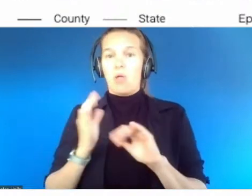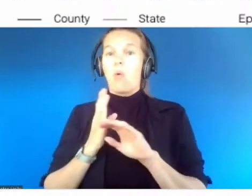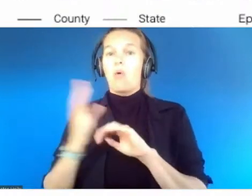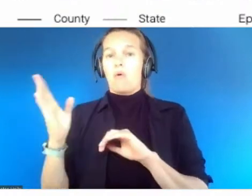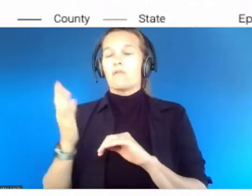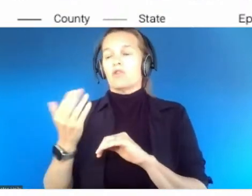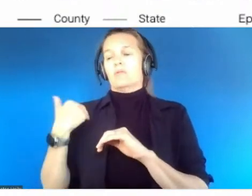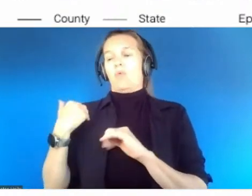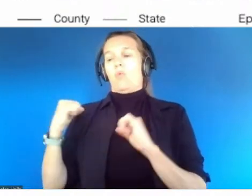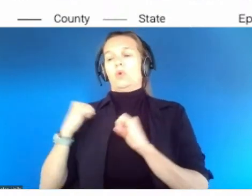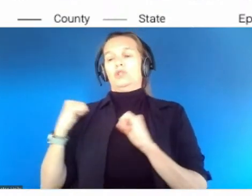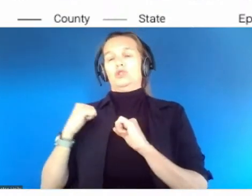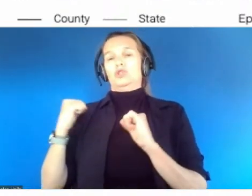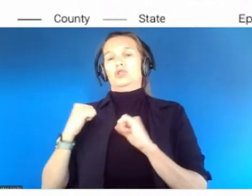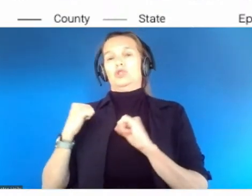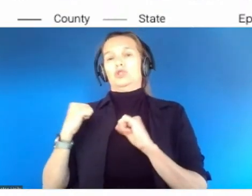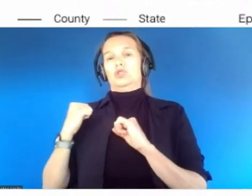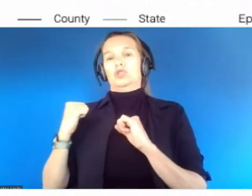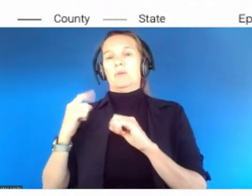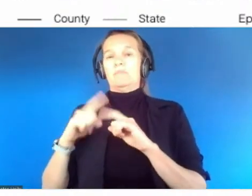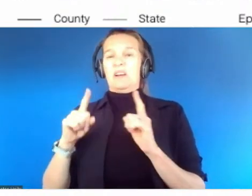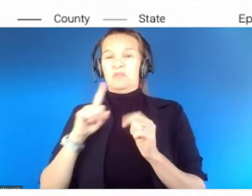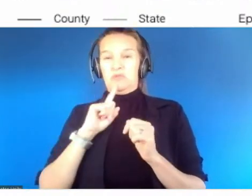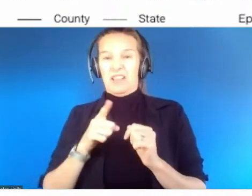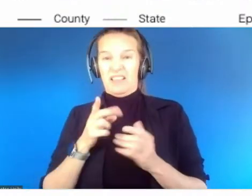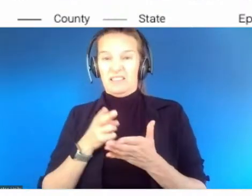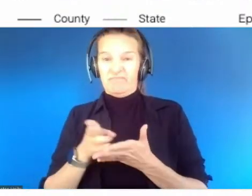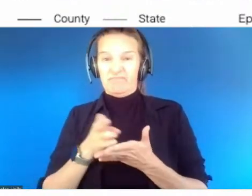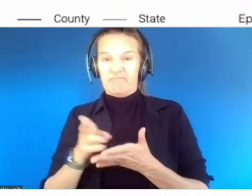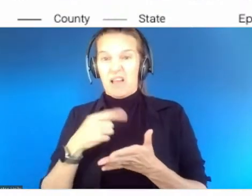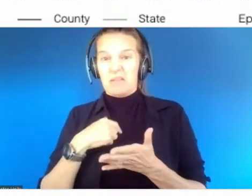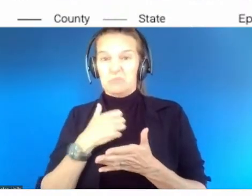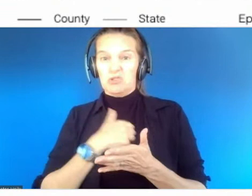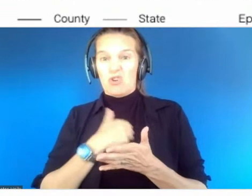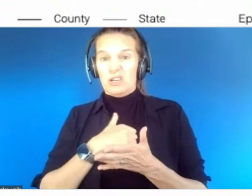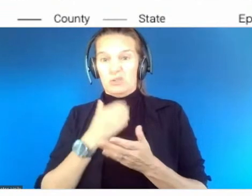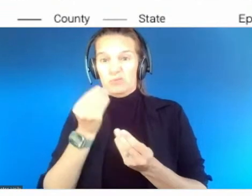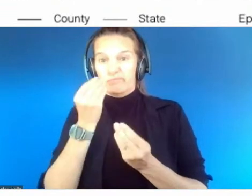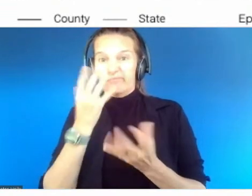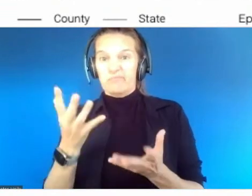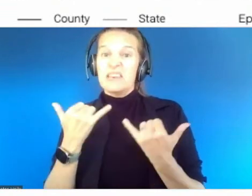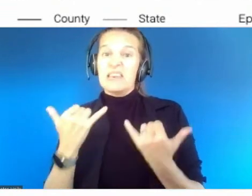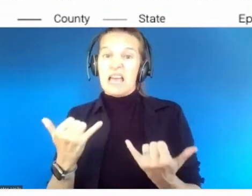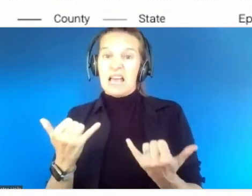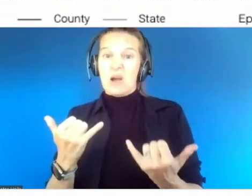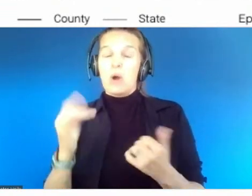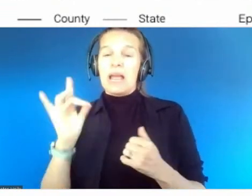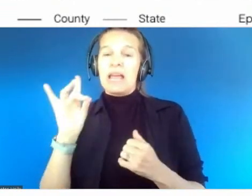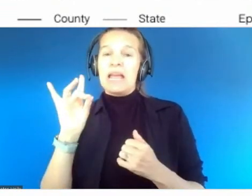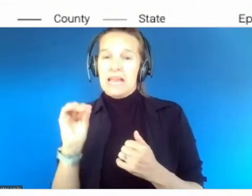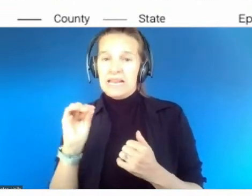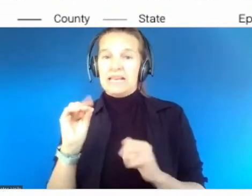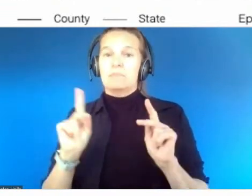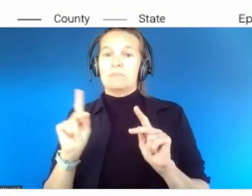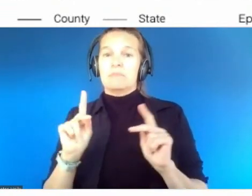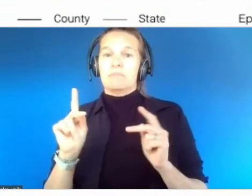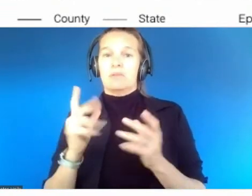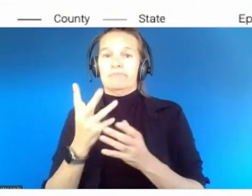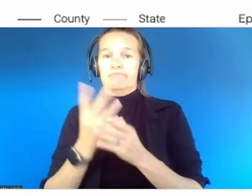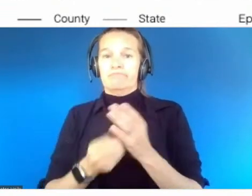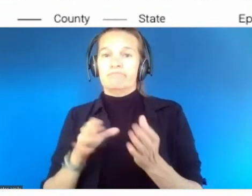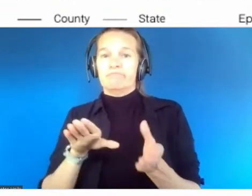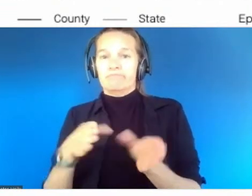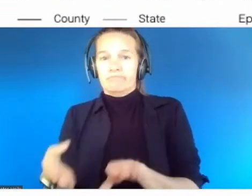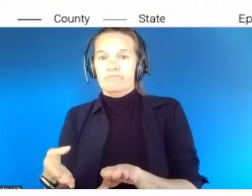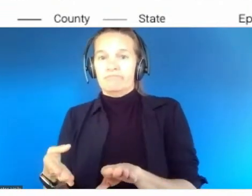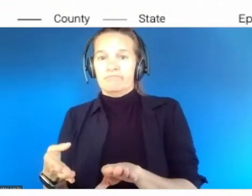However, in reality, I'm sorry to report that as of now, there have been 80 residents in our county who've passed away from